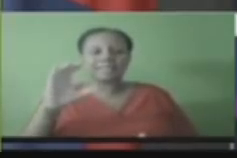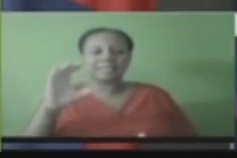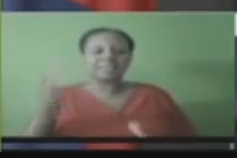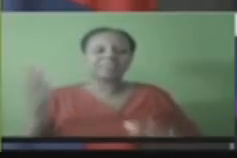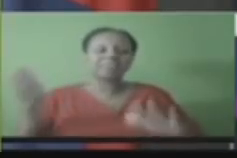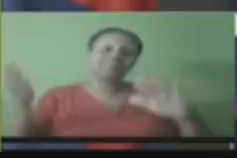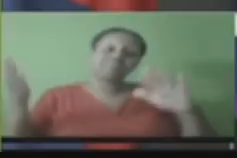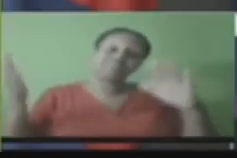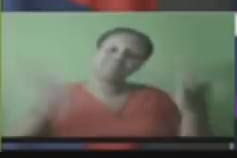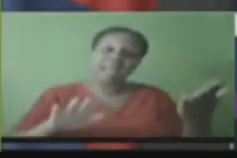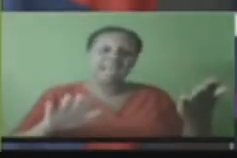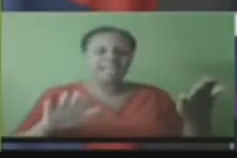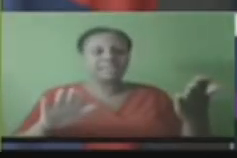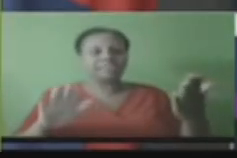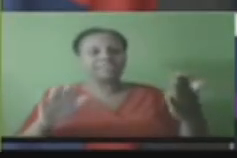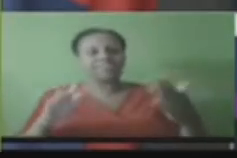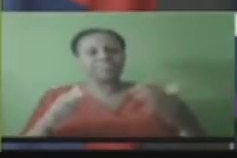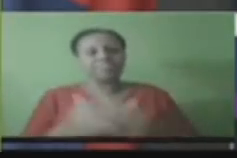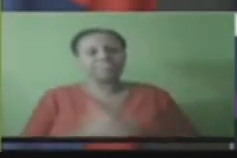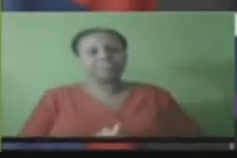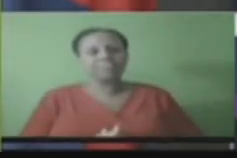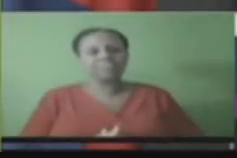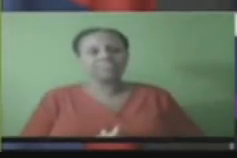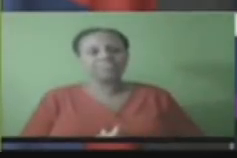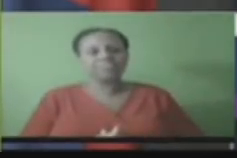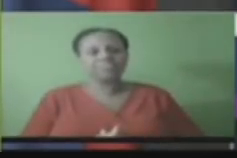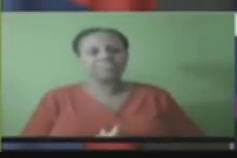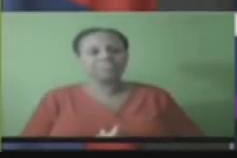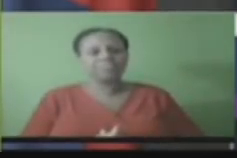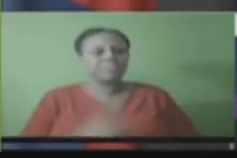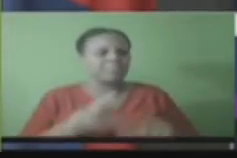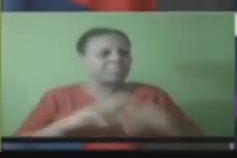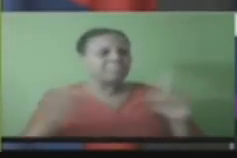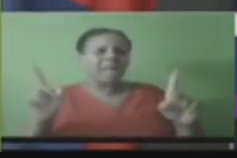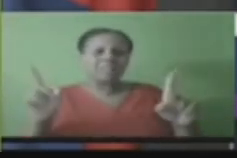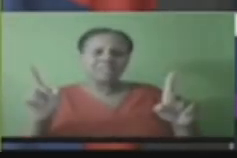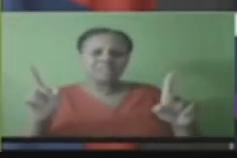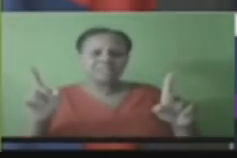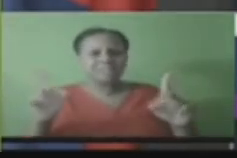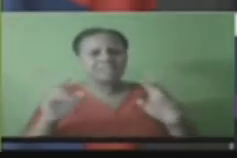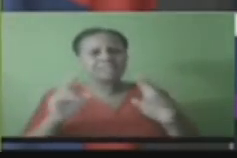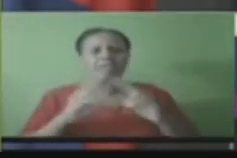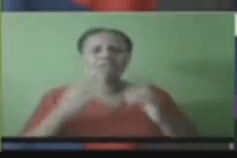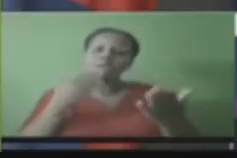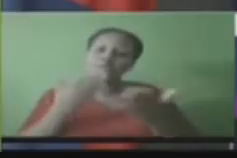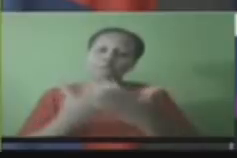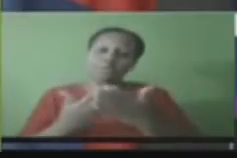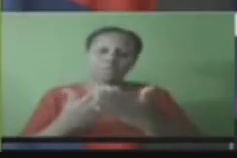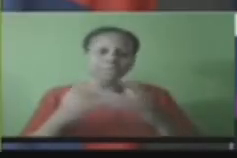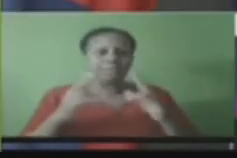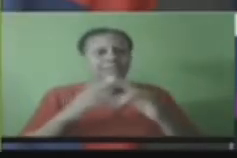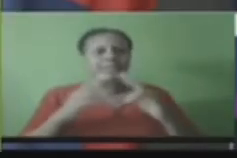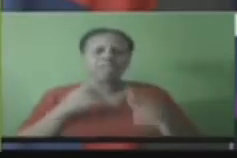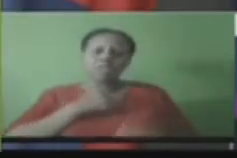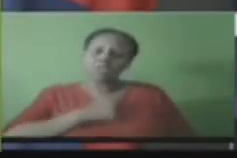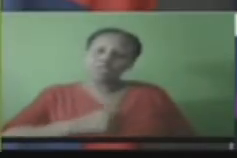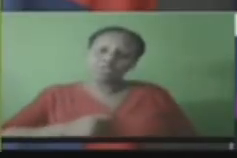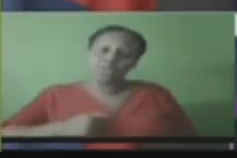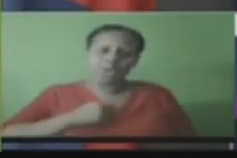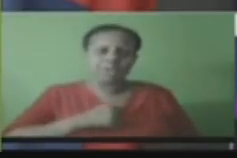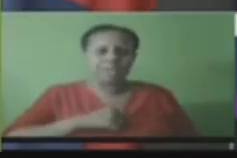acknowledge the tremendous contribution that he has made. And we extend our condolences to the family and all those